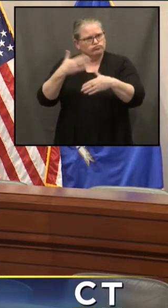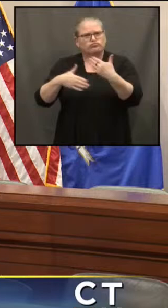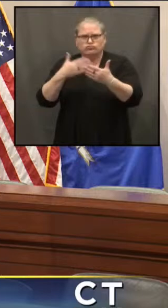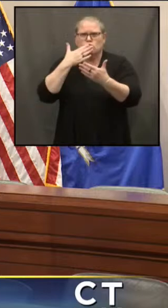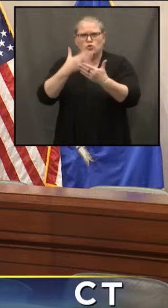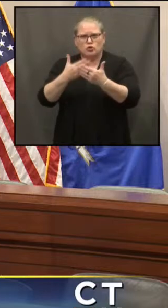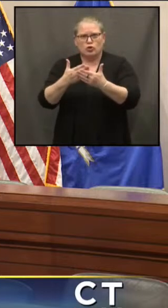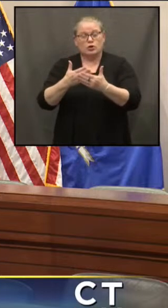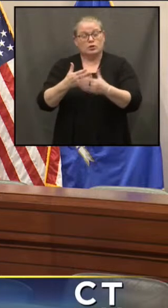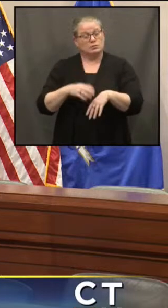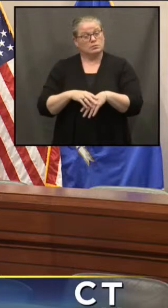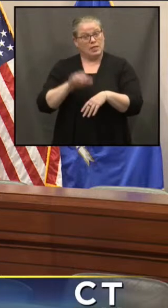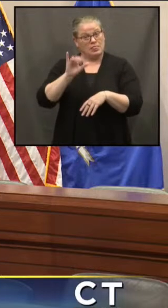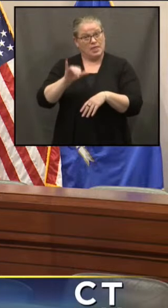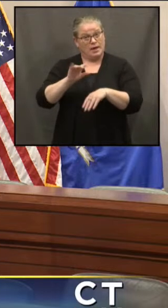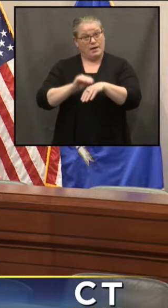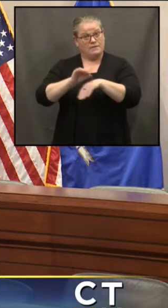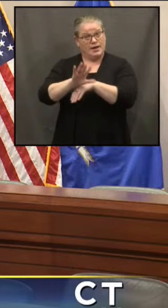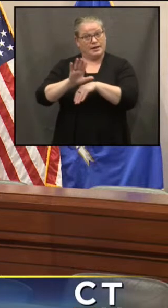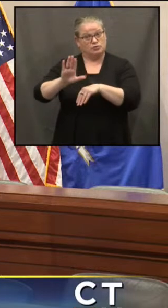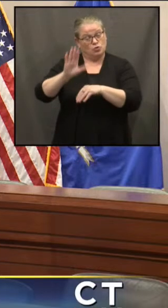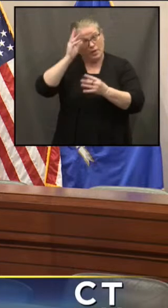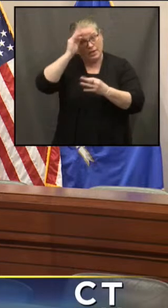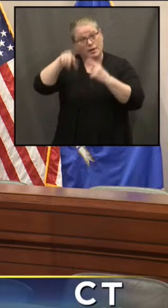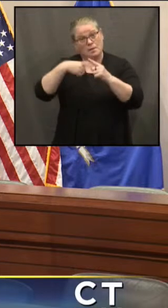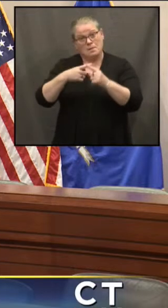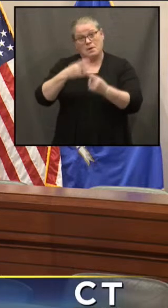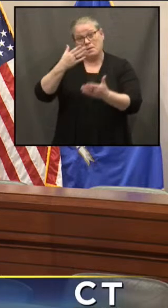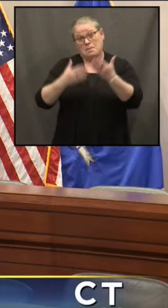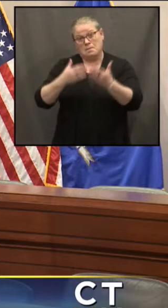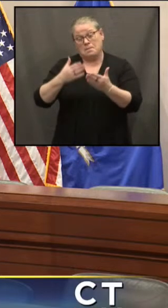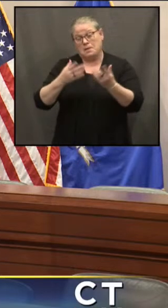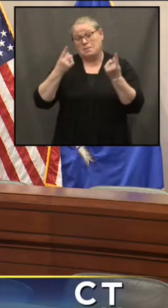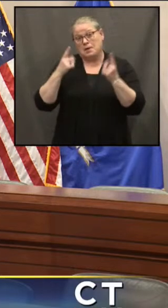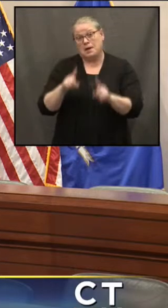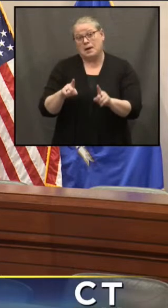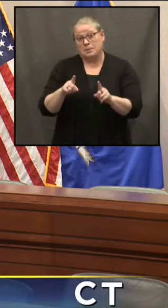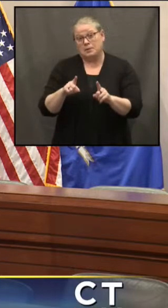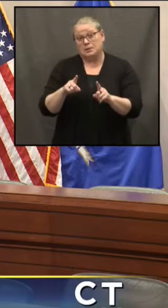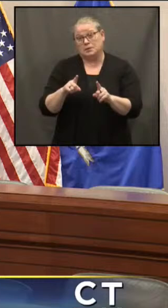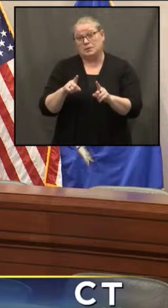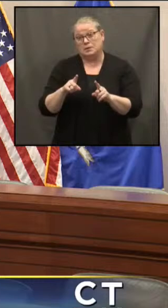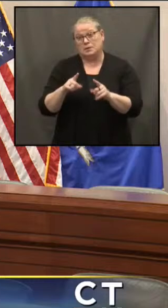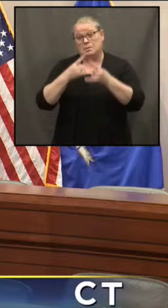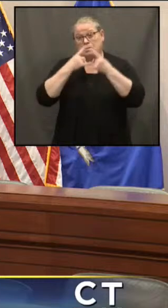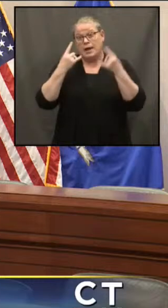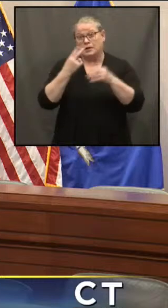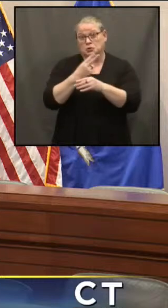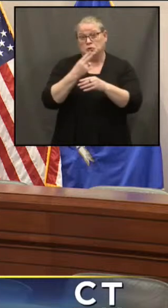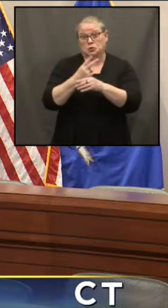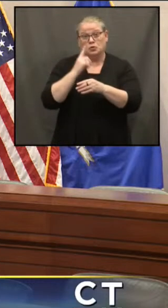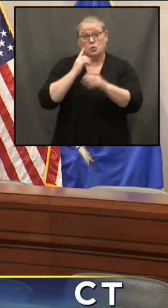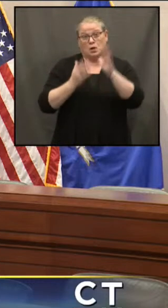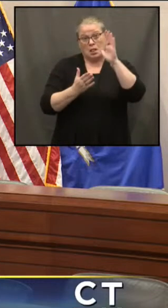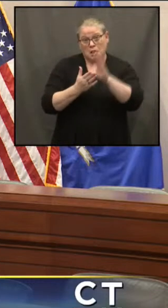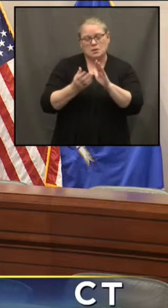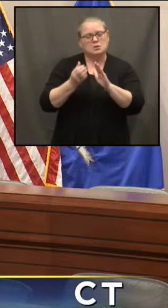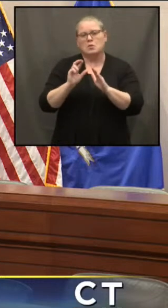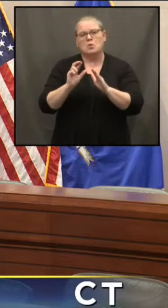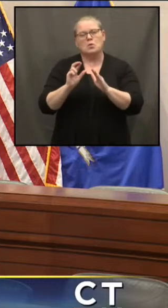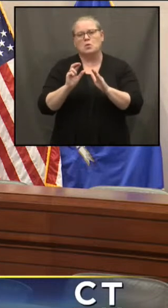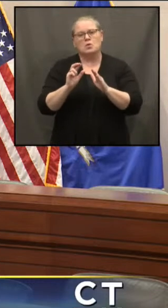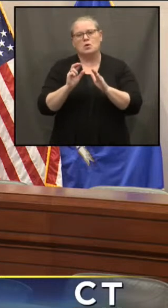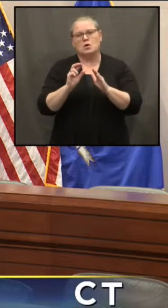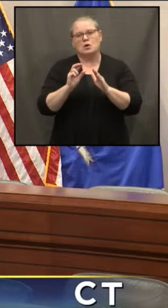weigh on your thinking about the possibility of mandating it for schools? Does that make you less likely, or if that sort of fizzles out, would you